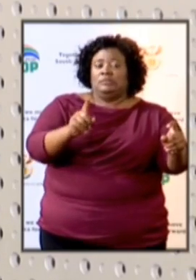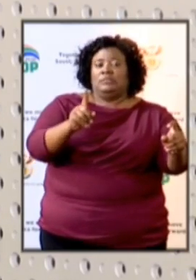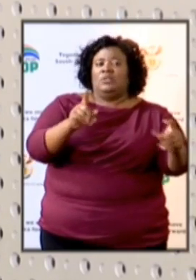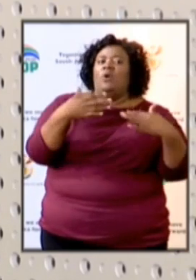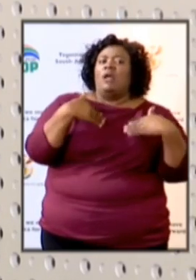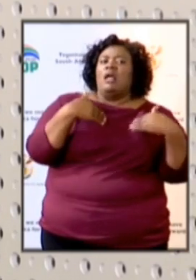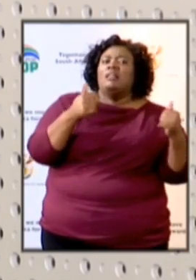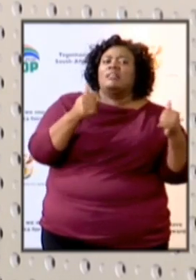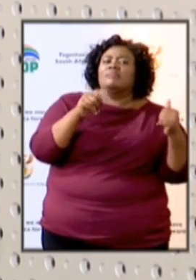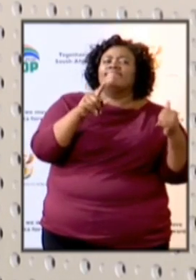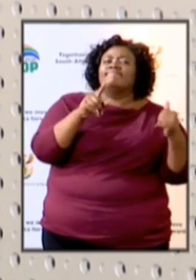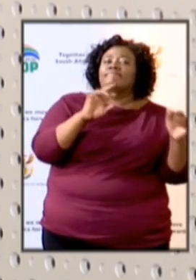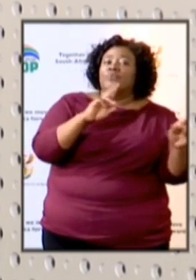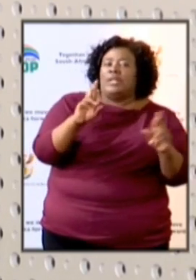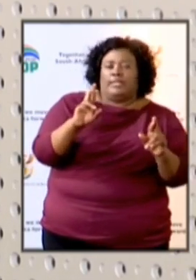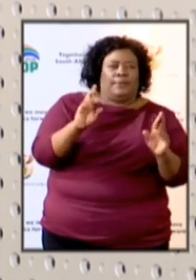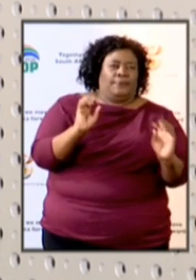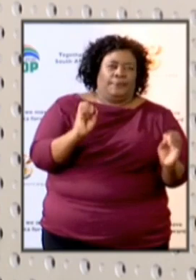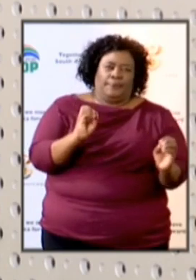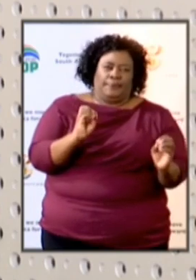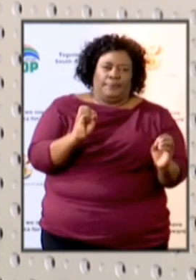So when we get to that,